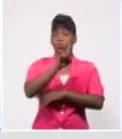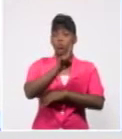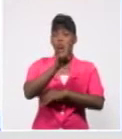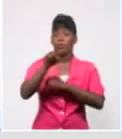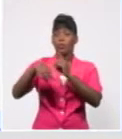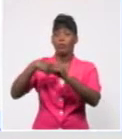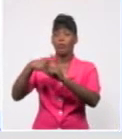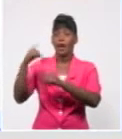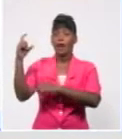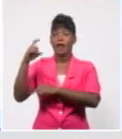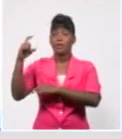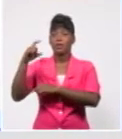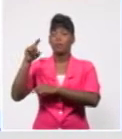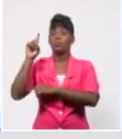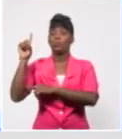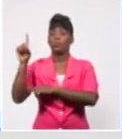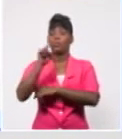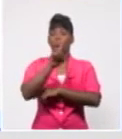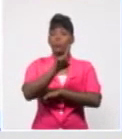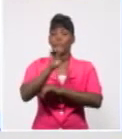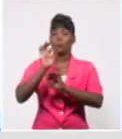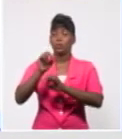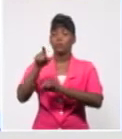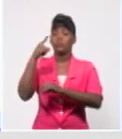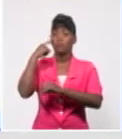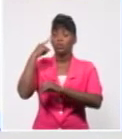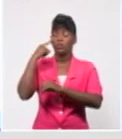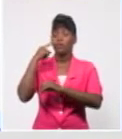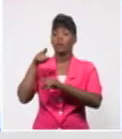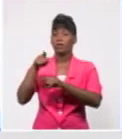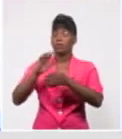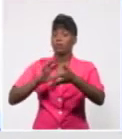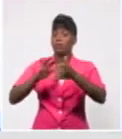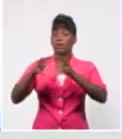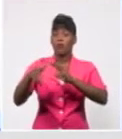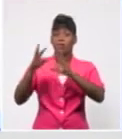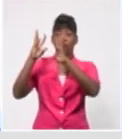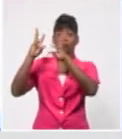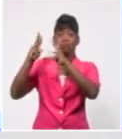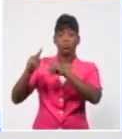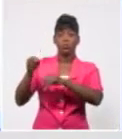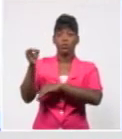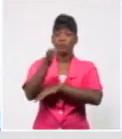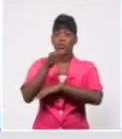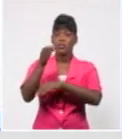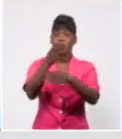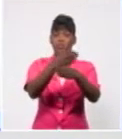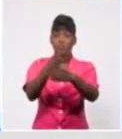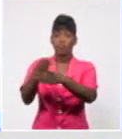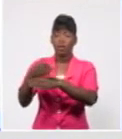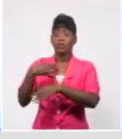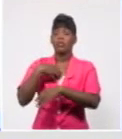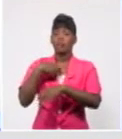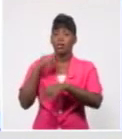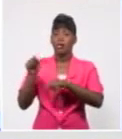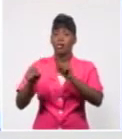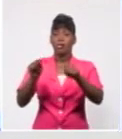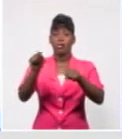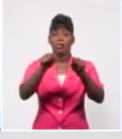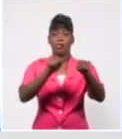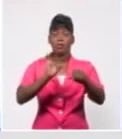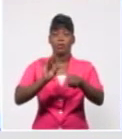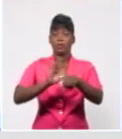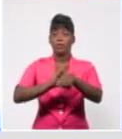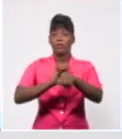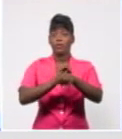Ávila belong to Ciego de Ávila municipality. In Havana province, the 69 cases belong 16 to